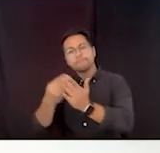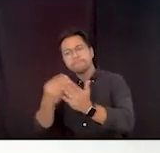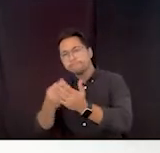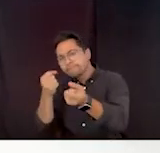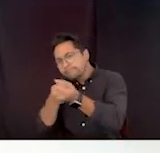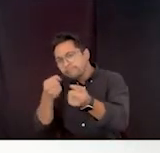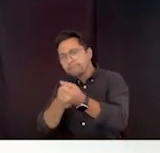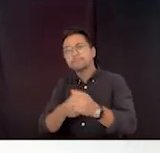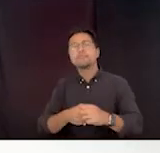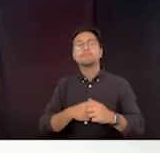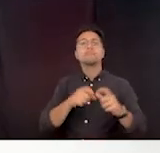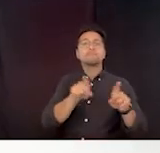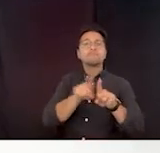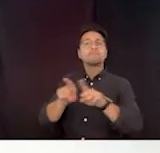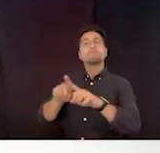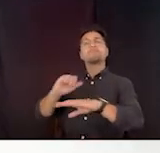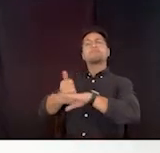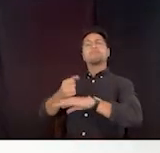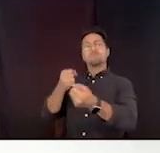building a support system.